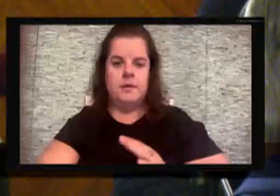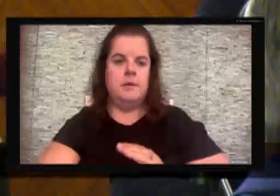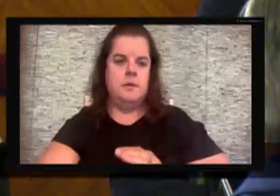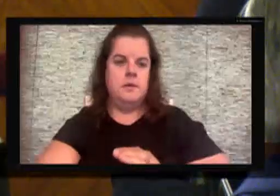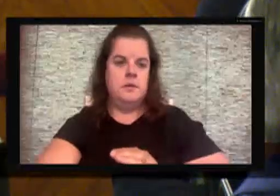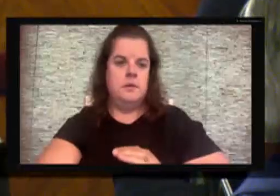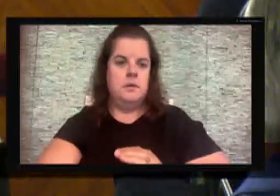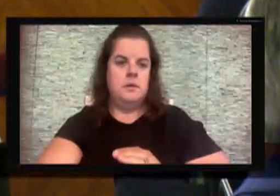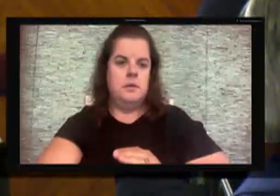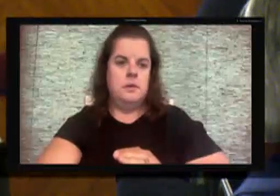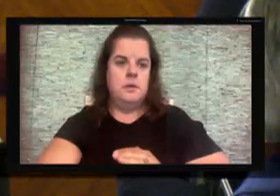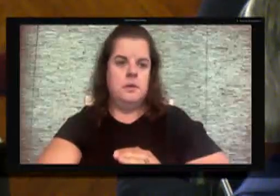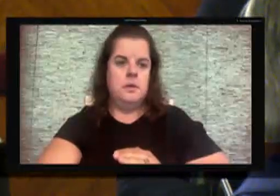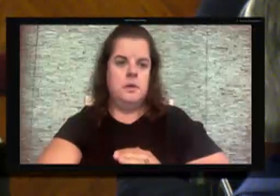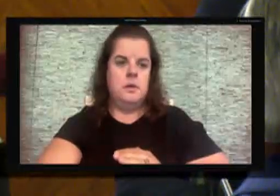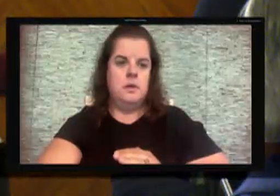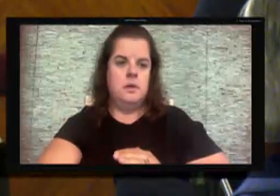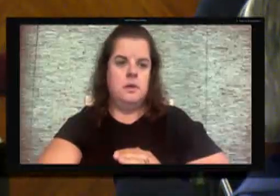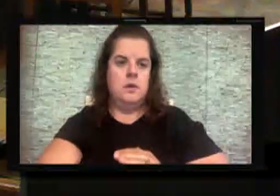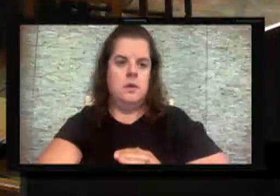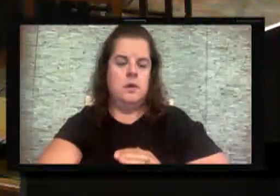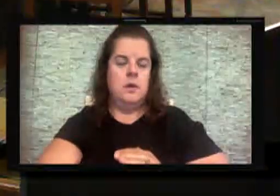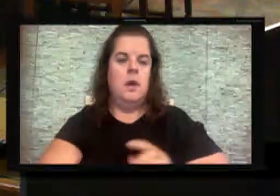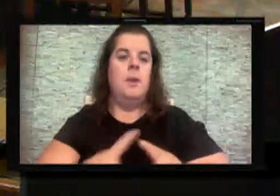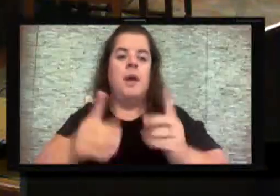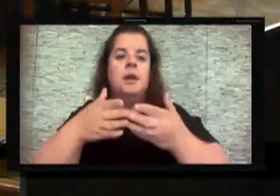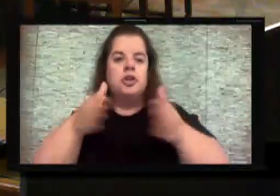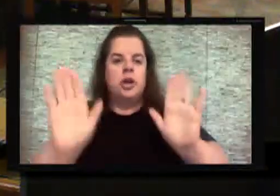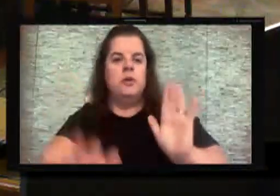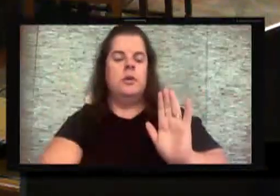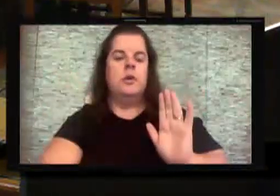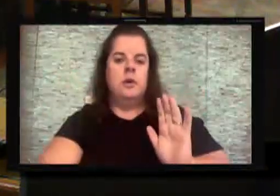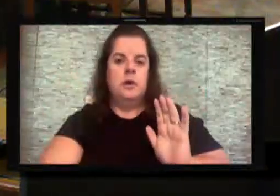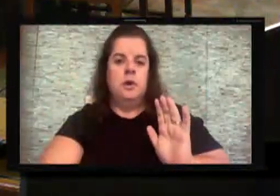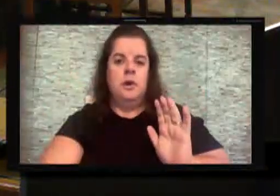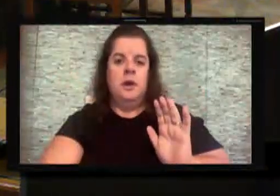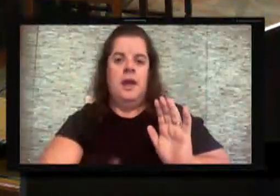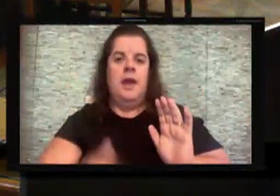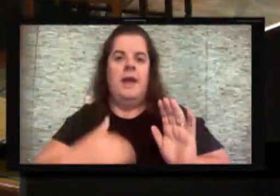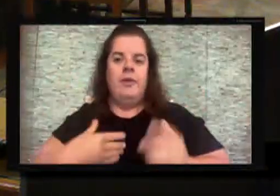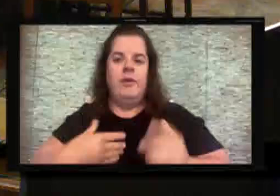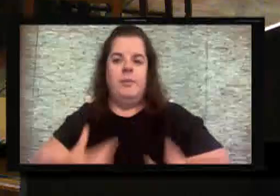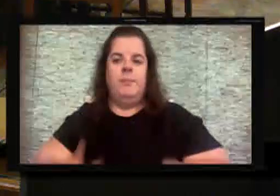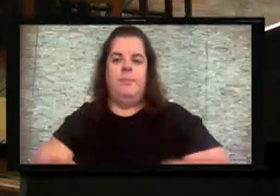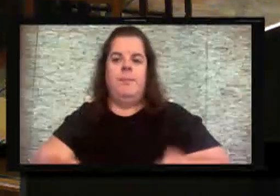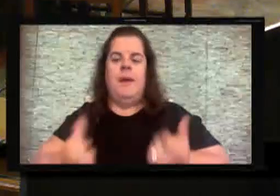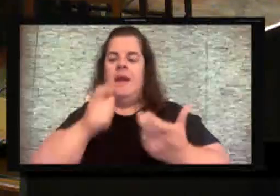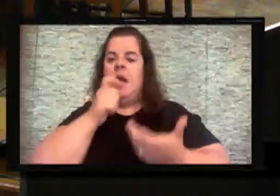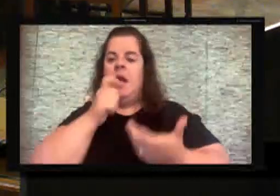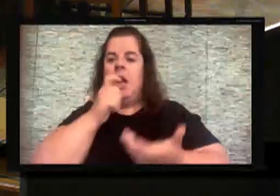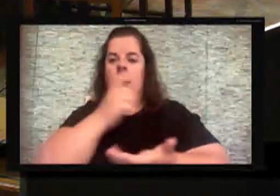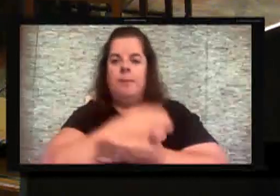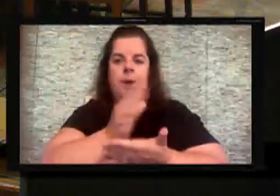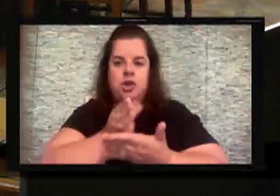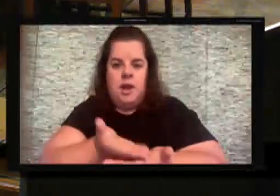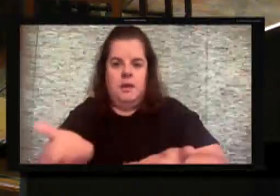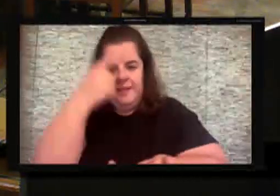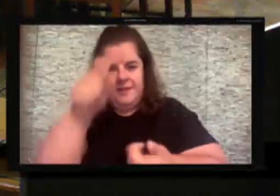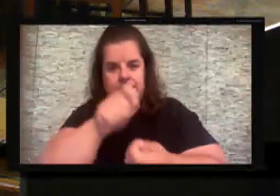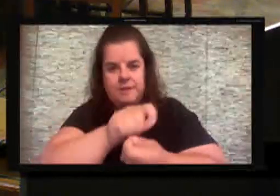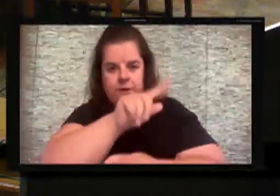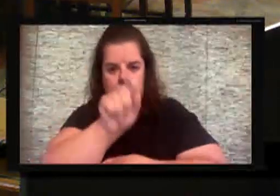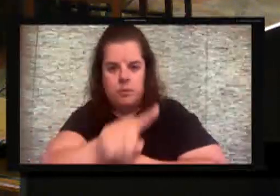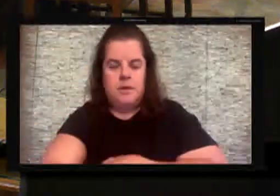are you? But in general, Gwen, we have a number of unbudgeted items. Yes. And I think the specific question on the table is a transfer